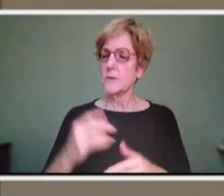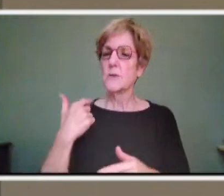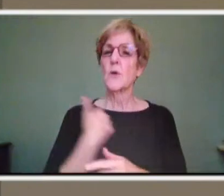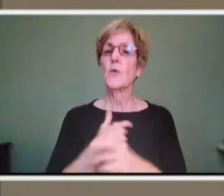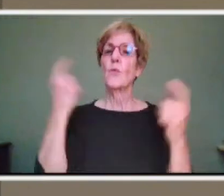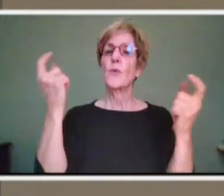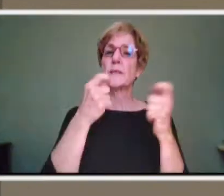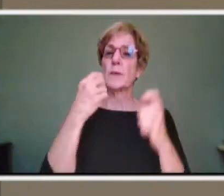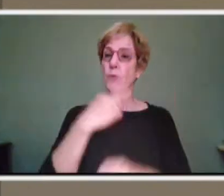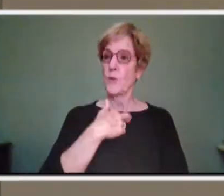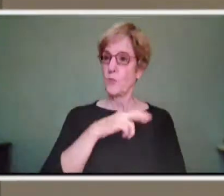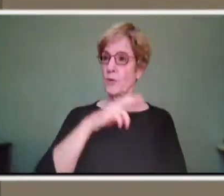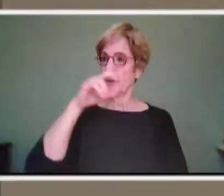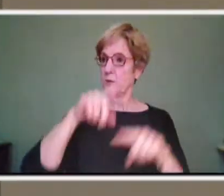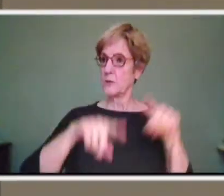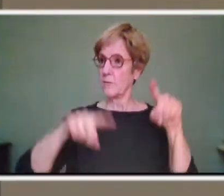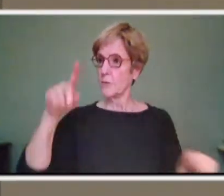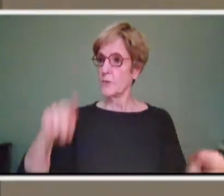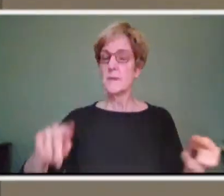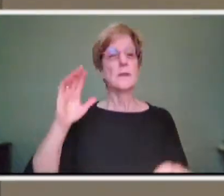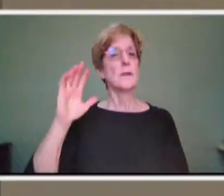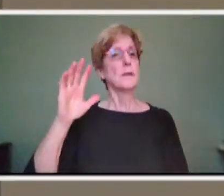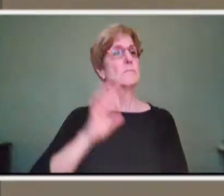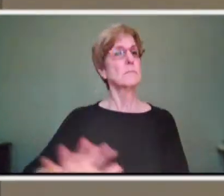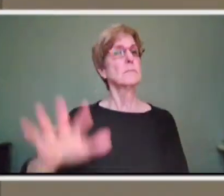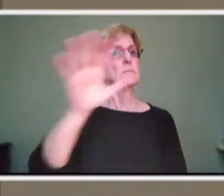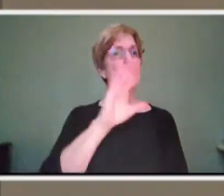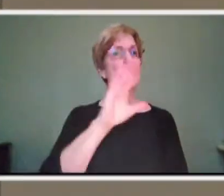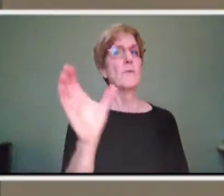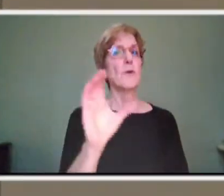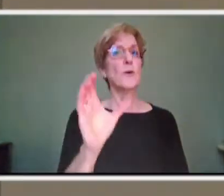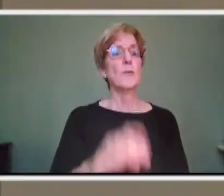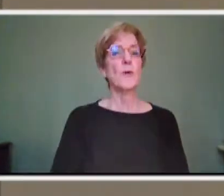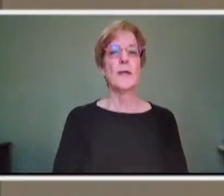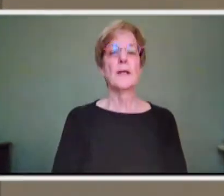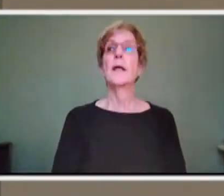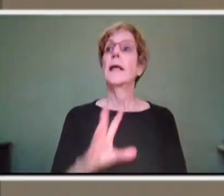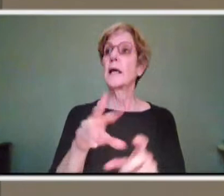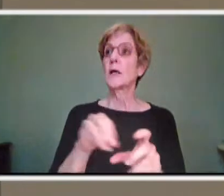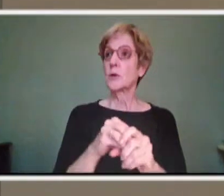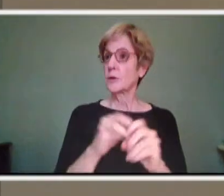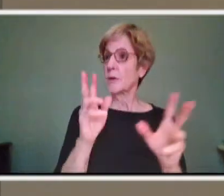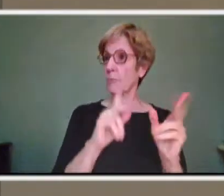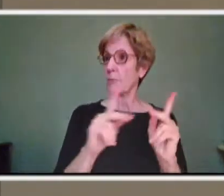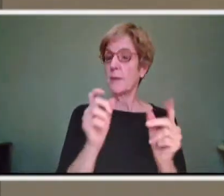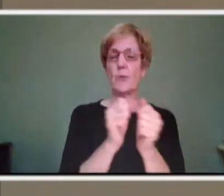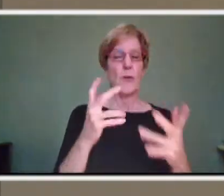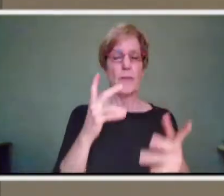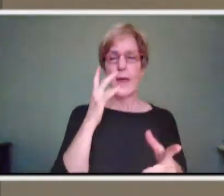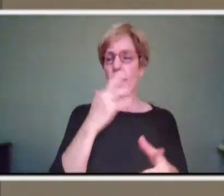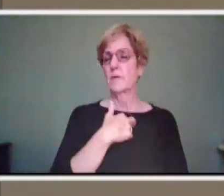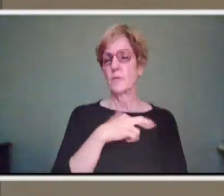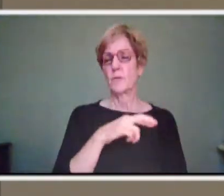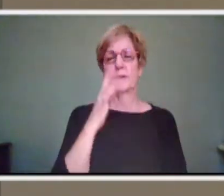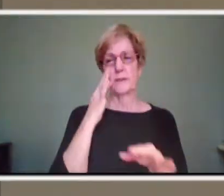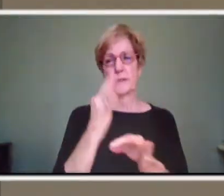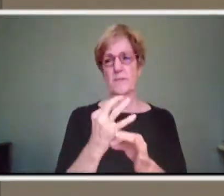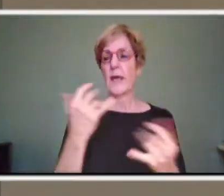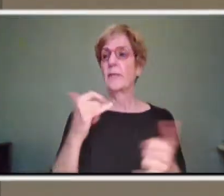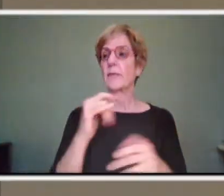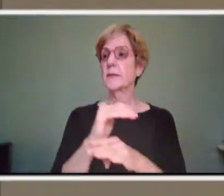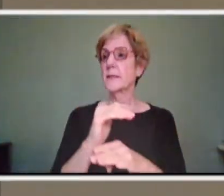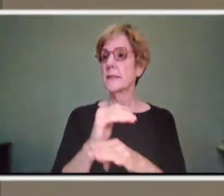religious diversity of our community, including those without a religious faith. Tonight,